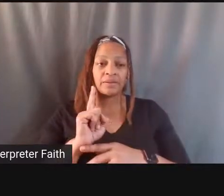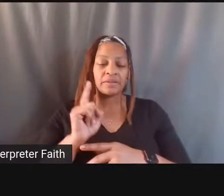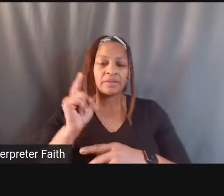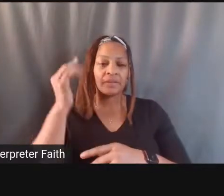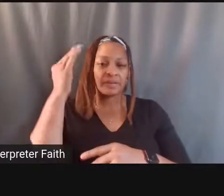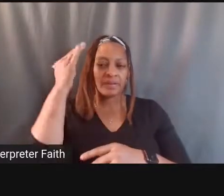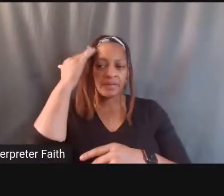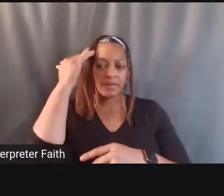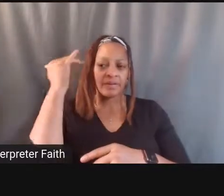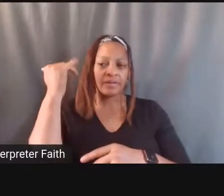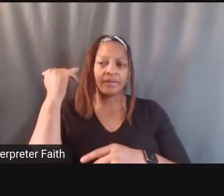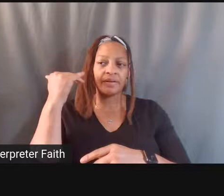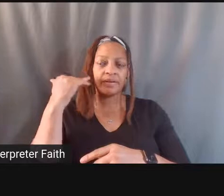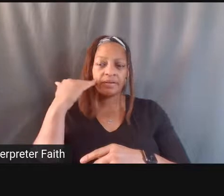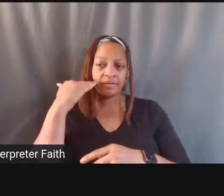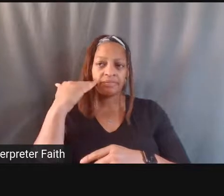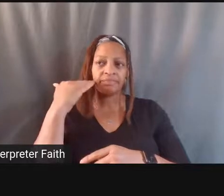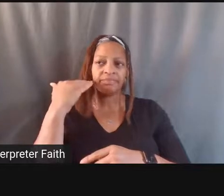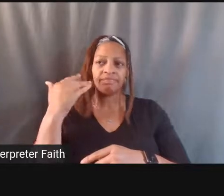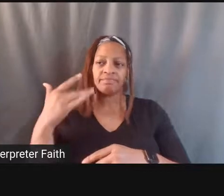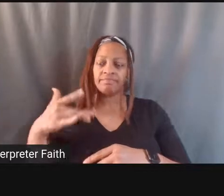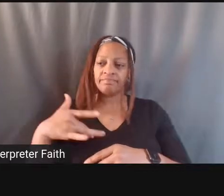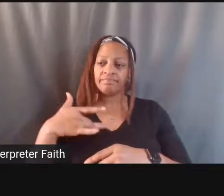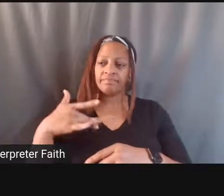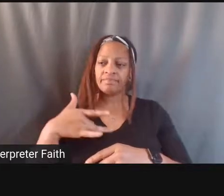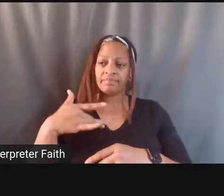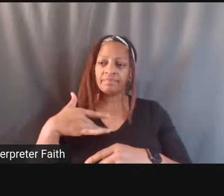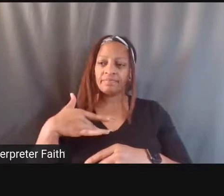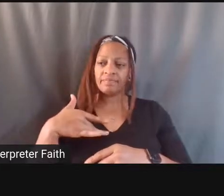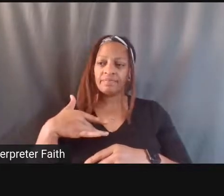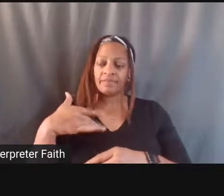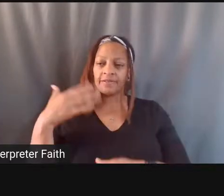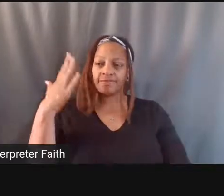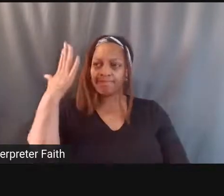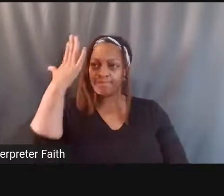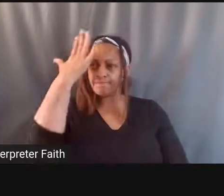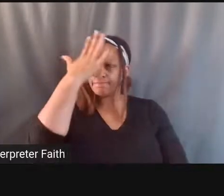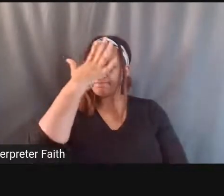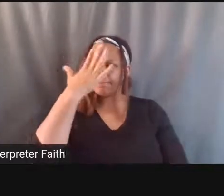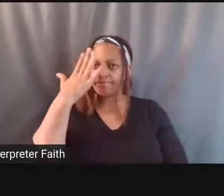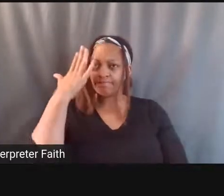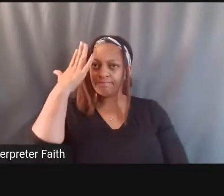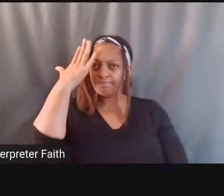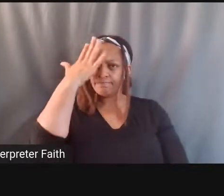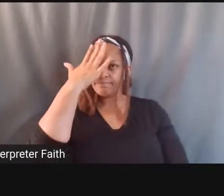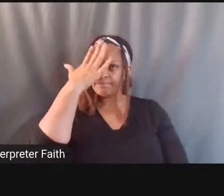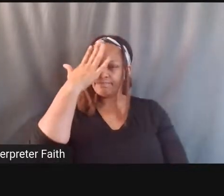Sense your forehead and the area around your eyes.